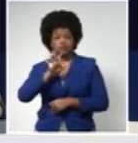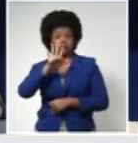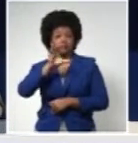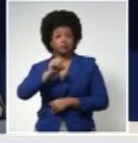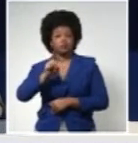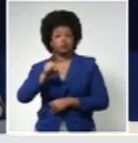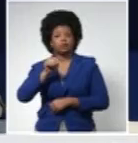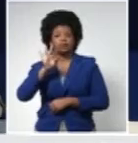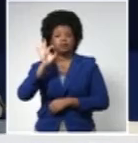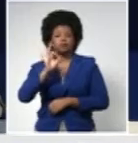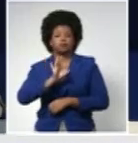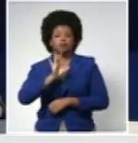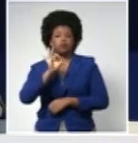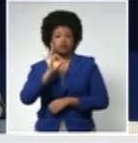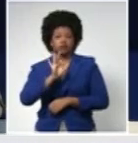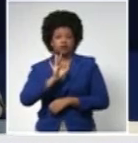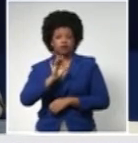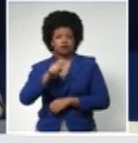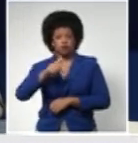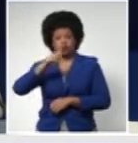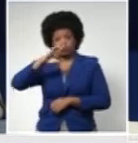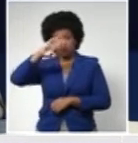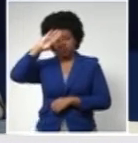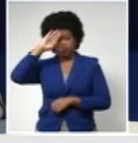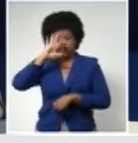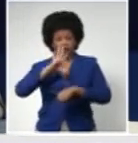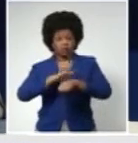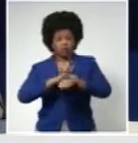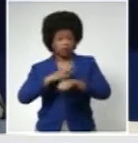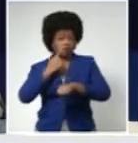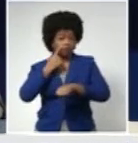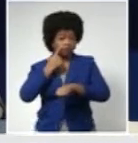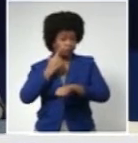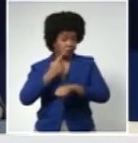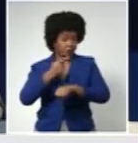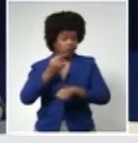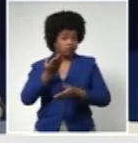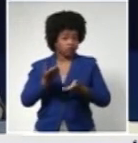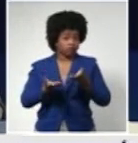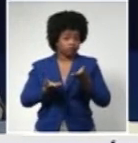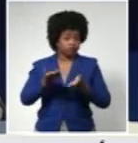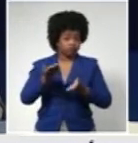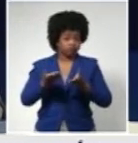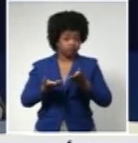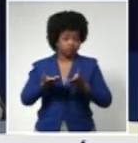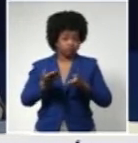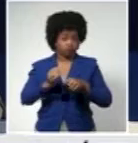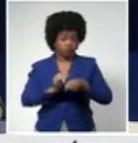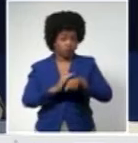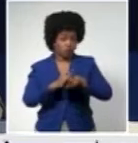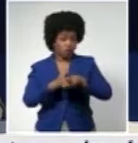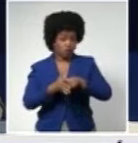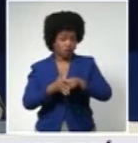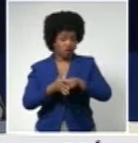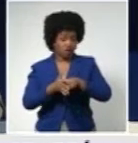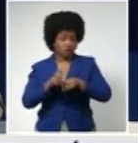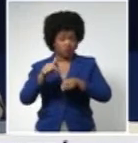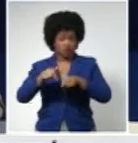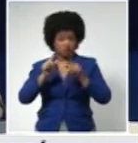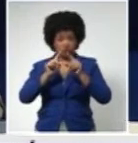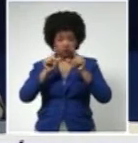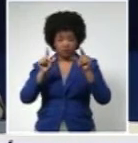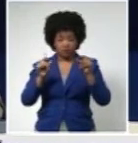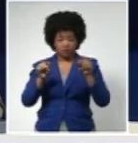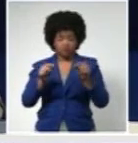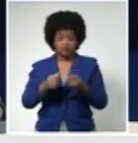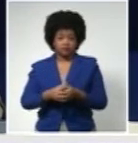positive cases prevail. And here it's slightly higher, and both sexes have